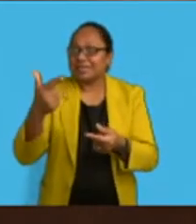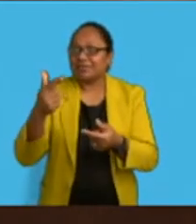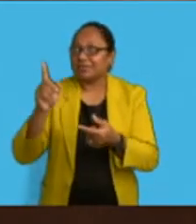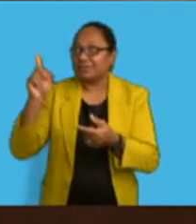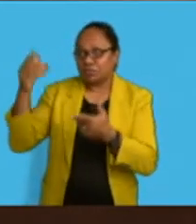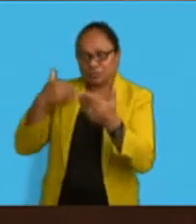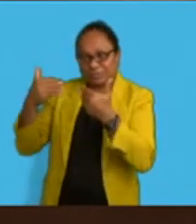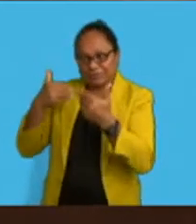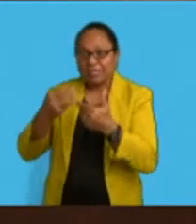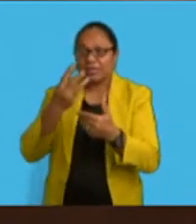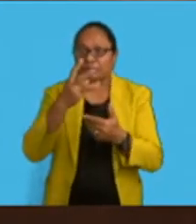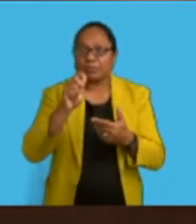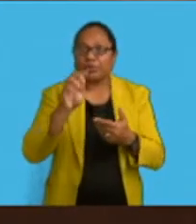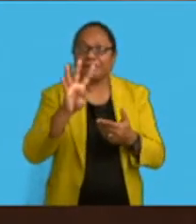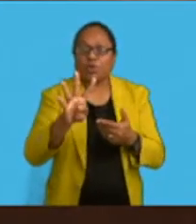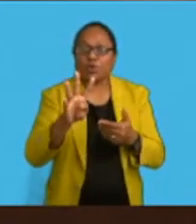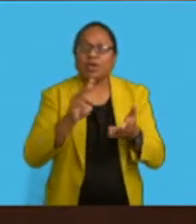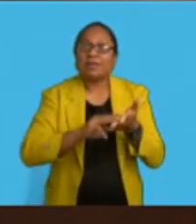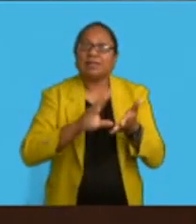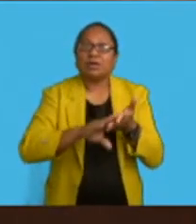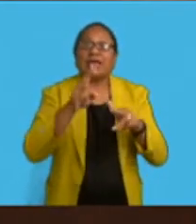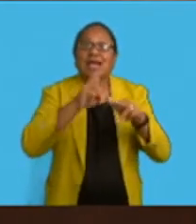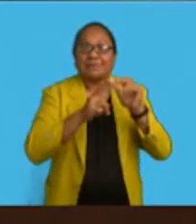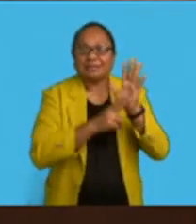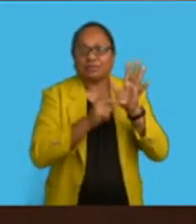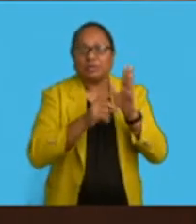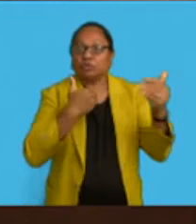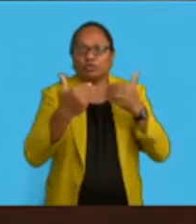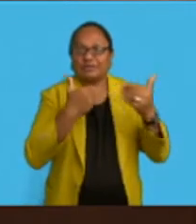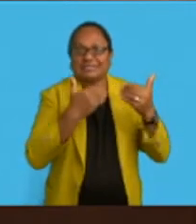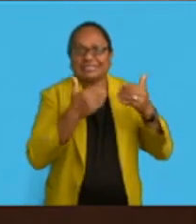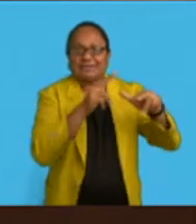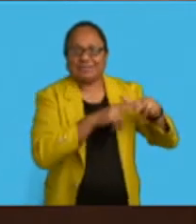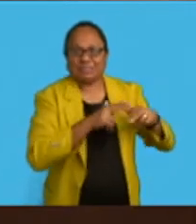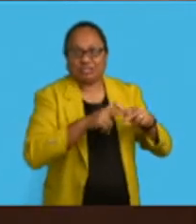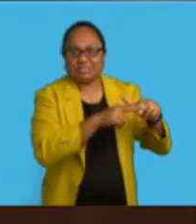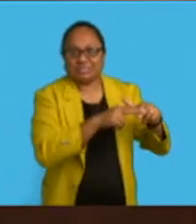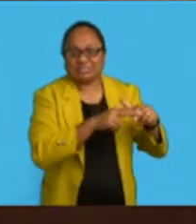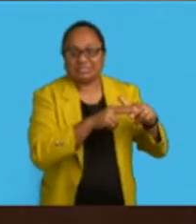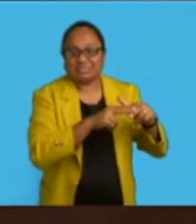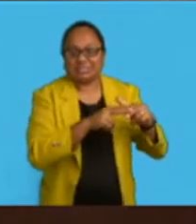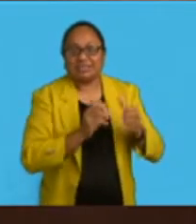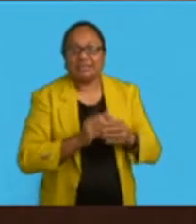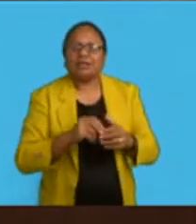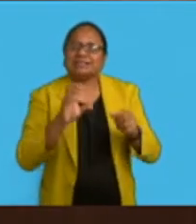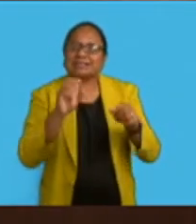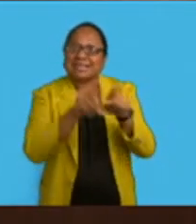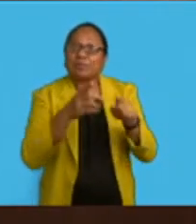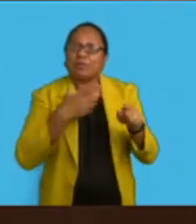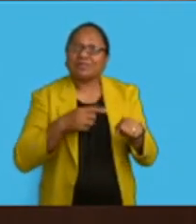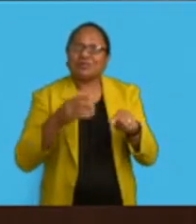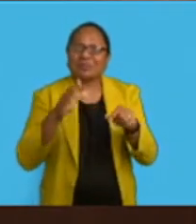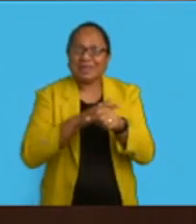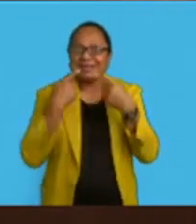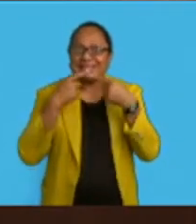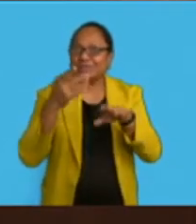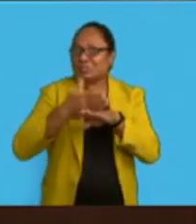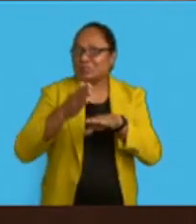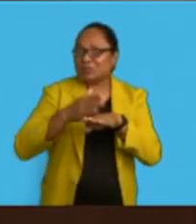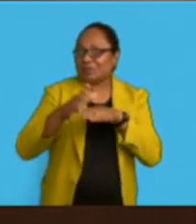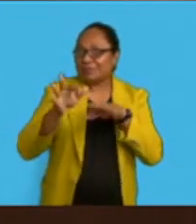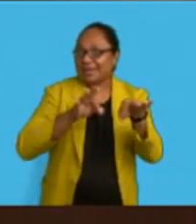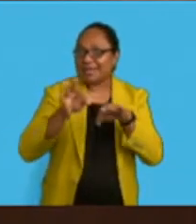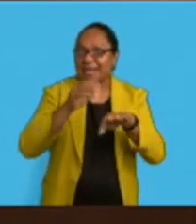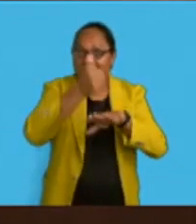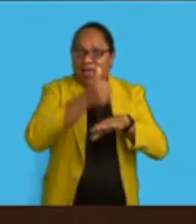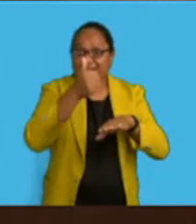and $3.4 million to the University of Fiji. Madam Speaker, we also wish to make an announcement on a new initiative. Government will,